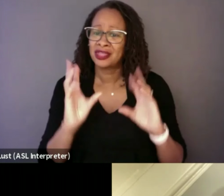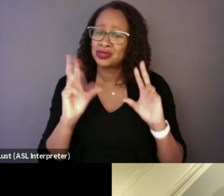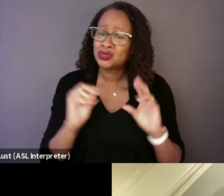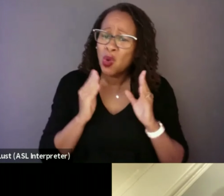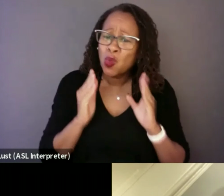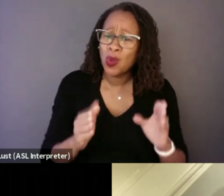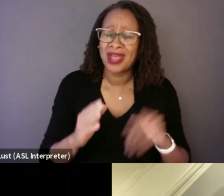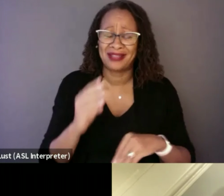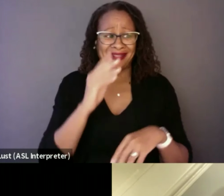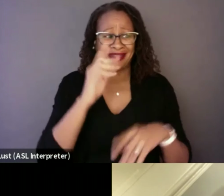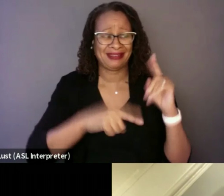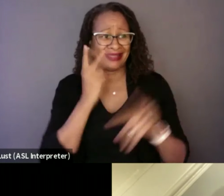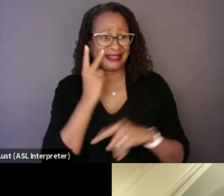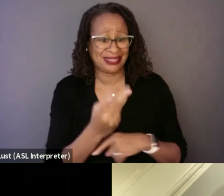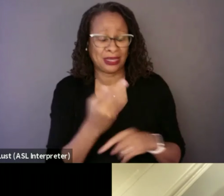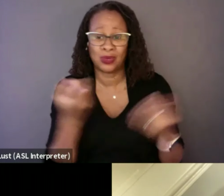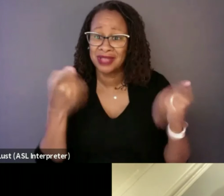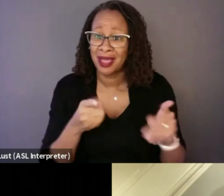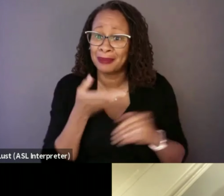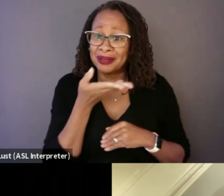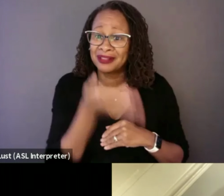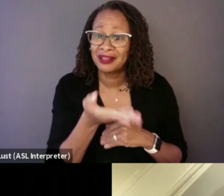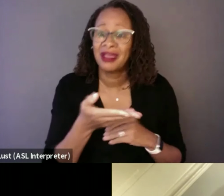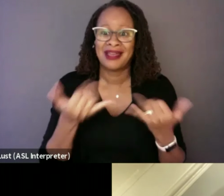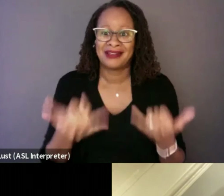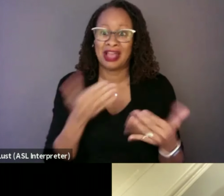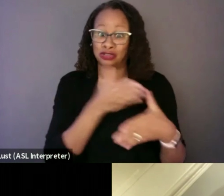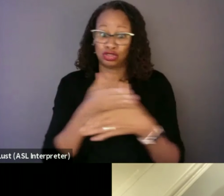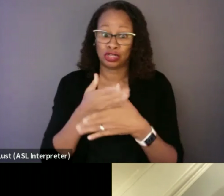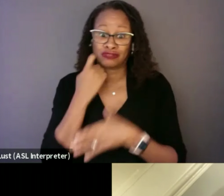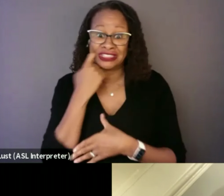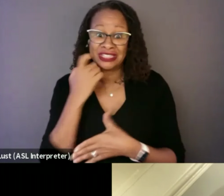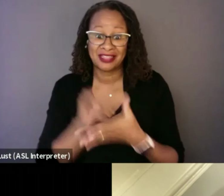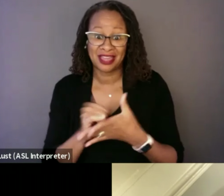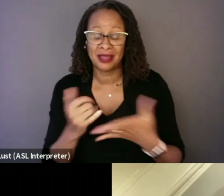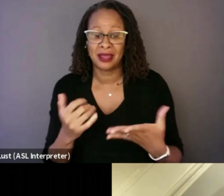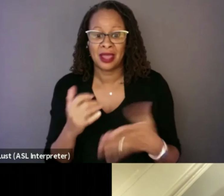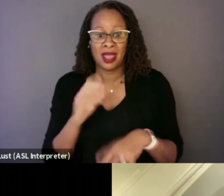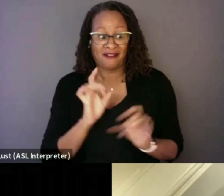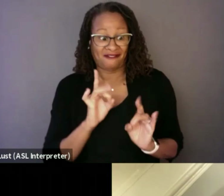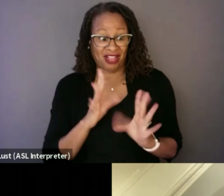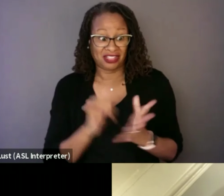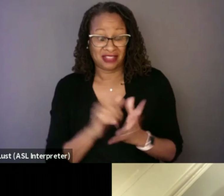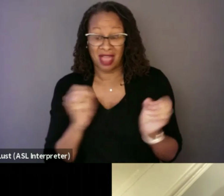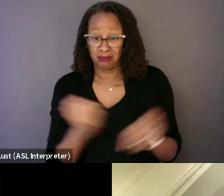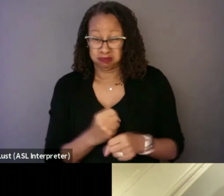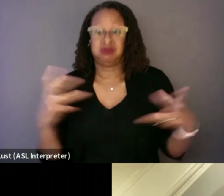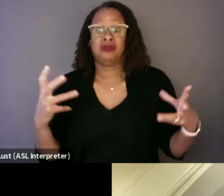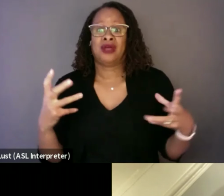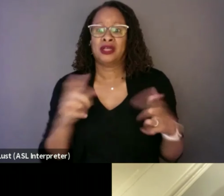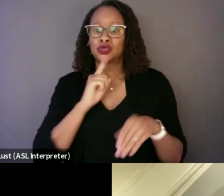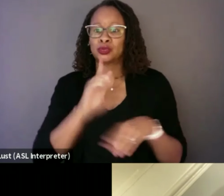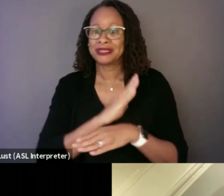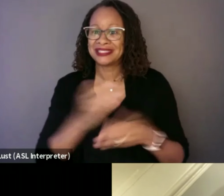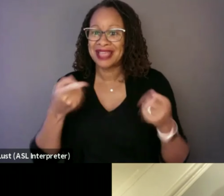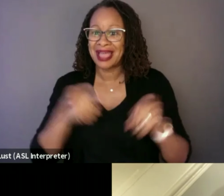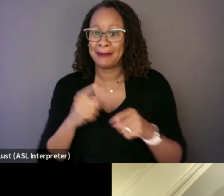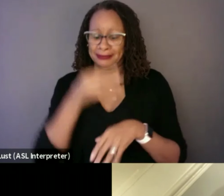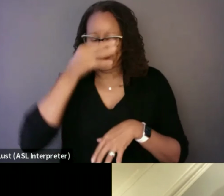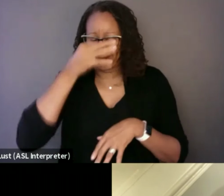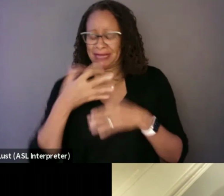all of this that's going on. And now you've just shared that the, you know, the violence that erupted was actually happening right outside.